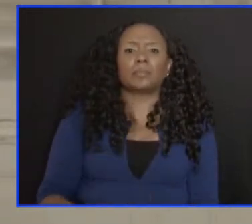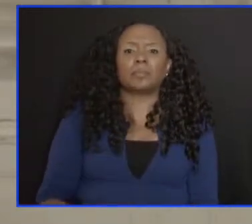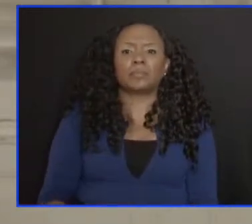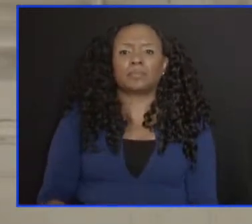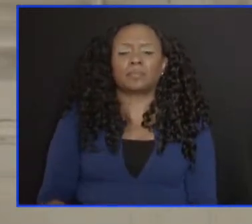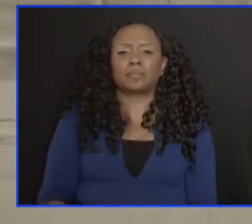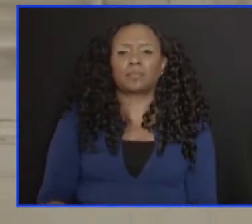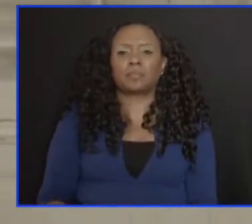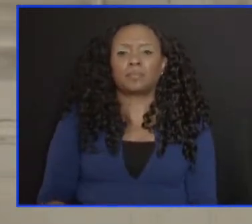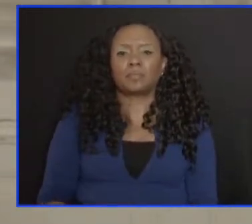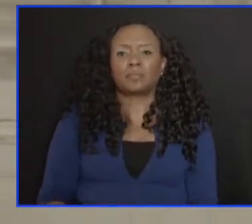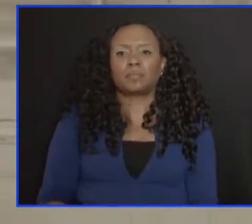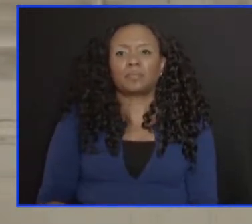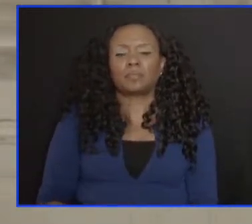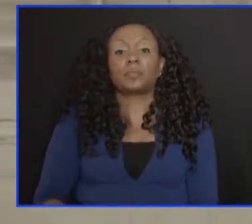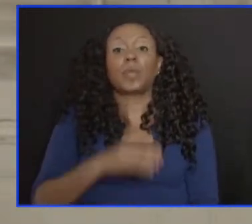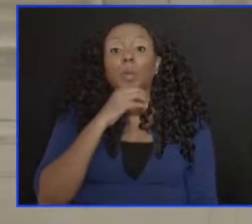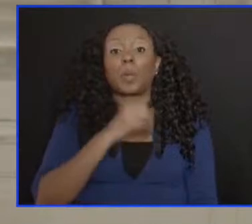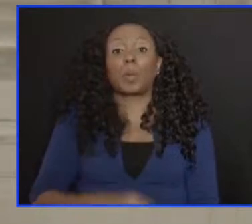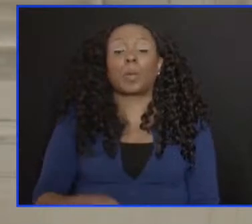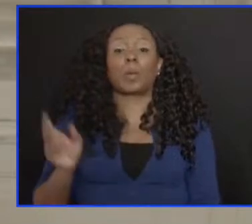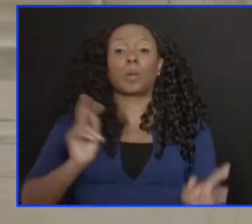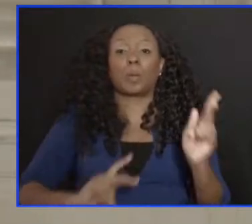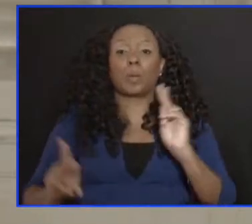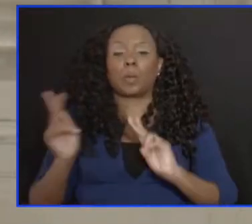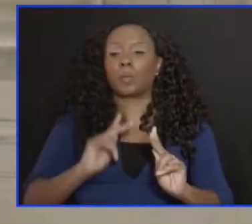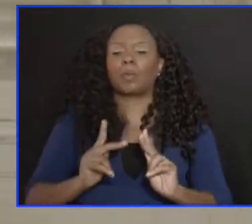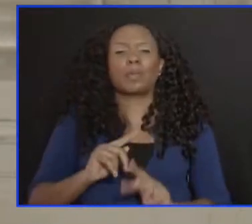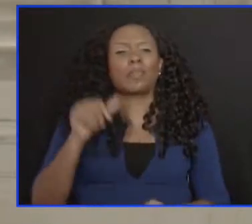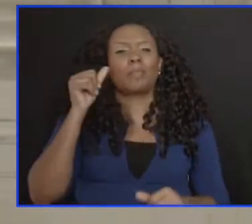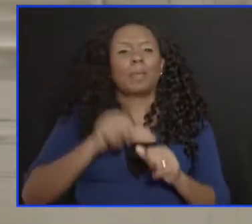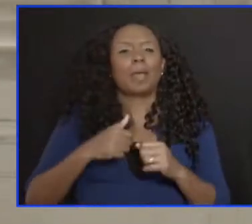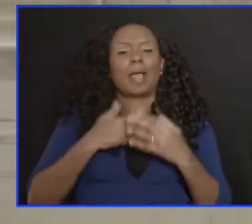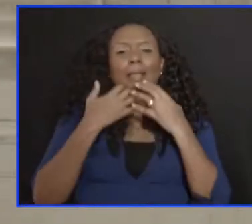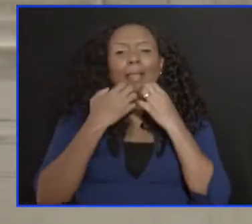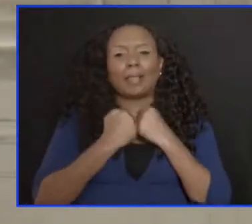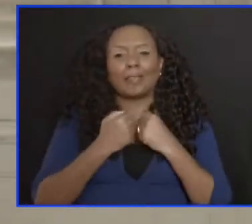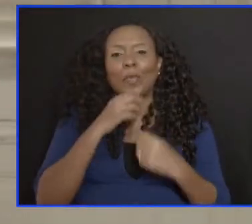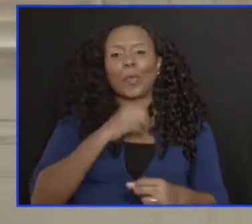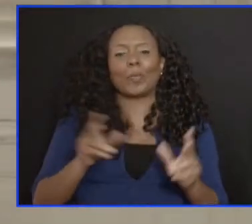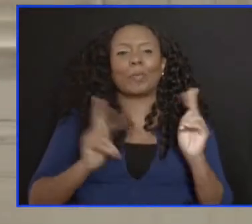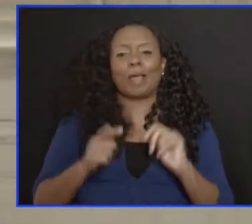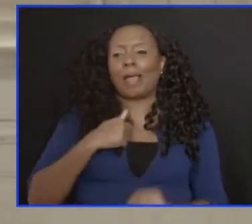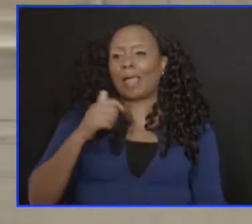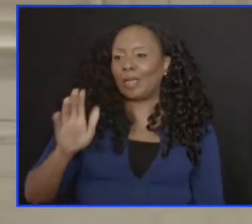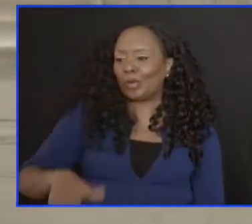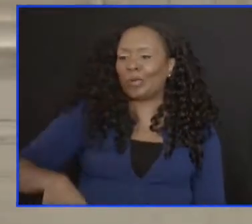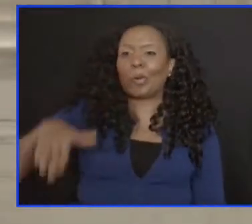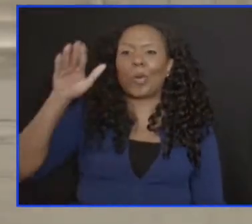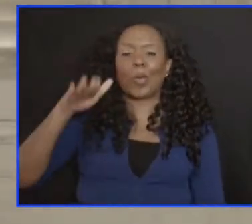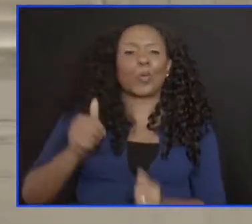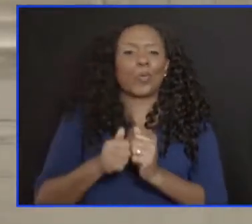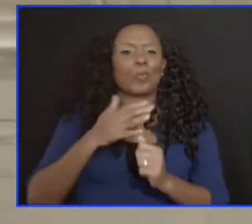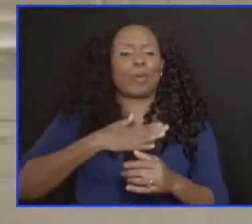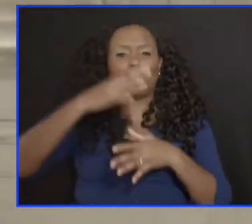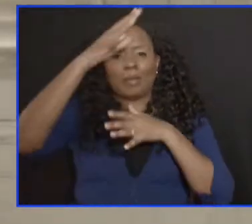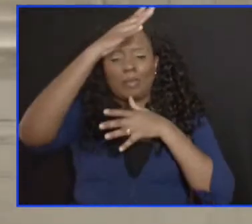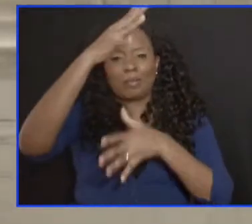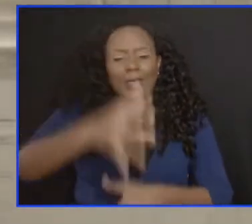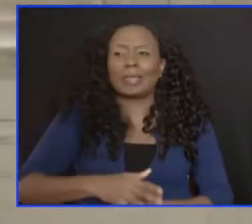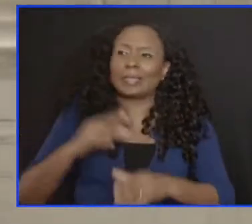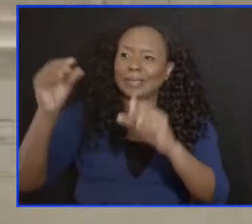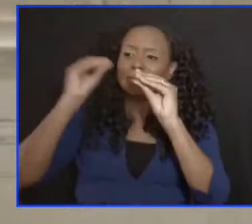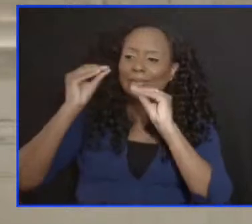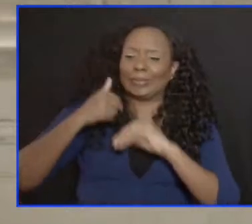When it comes to elderly individuals, I've always said that I grew up with my grandparents. It's my story of my life, and they taught me much of what I know, and